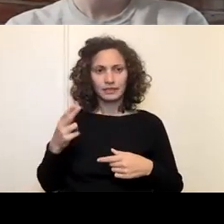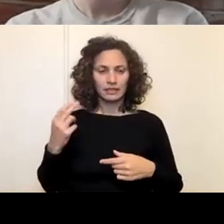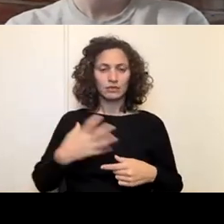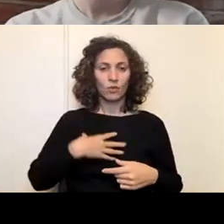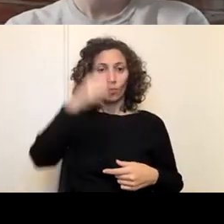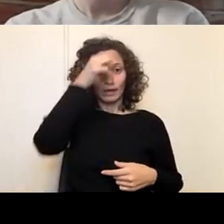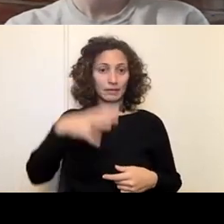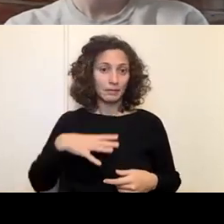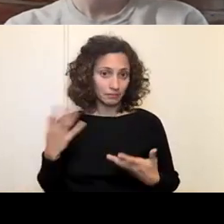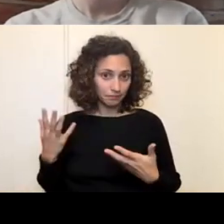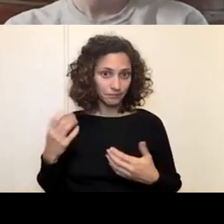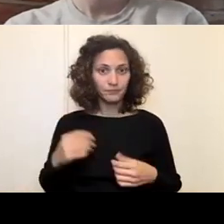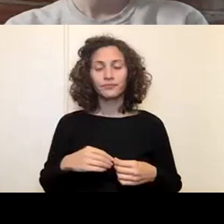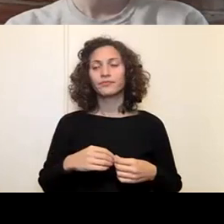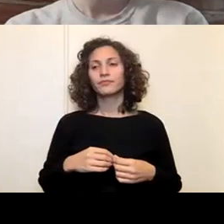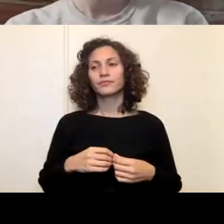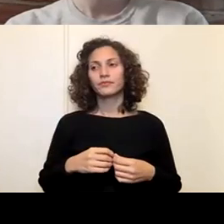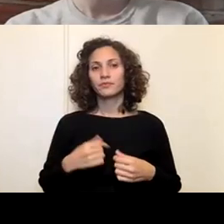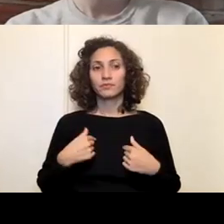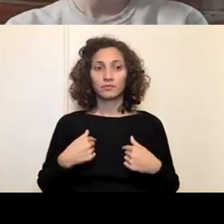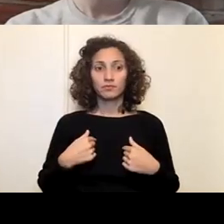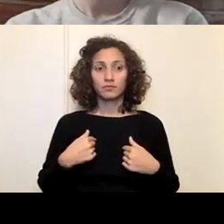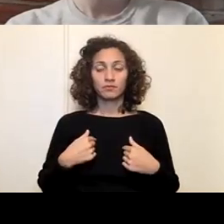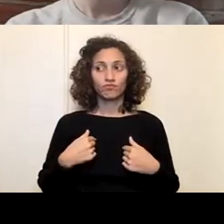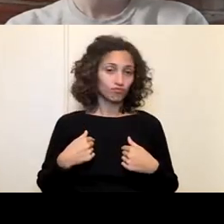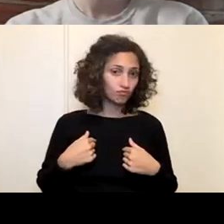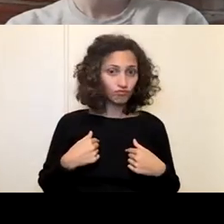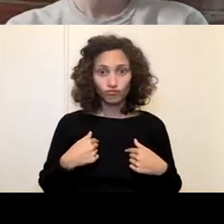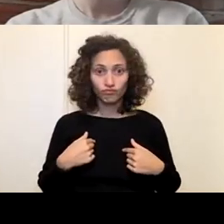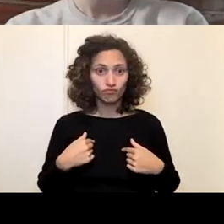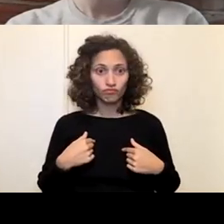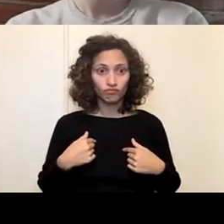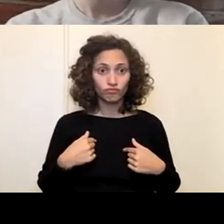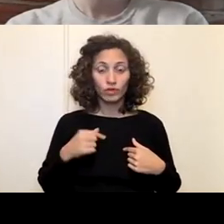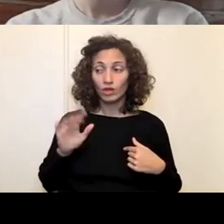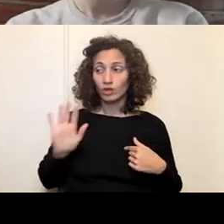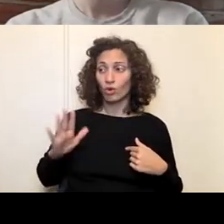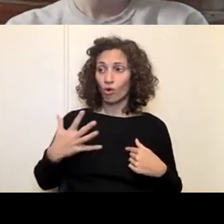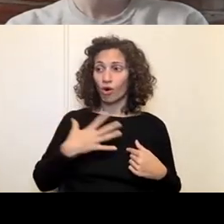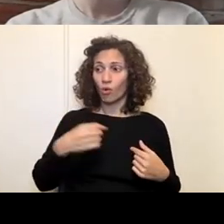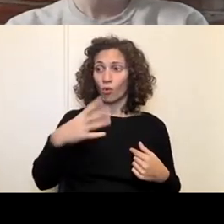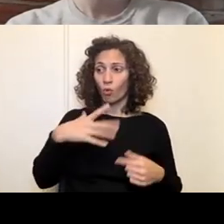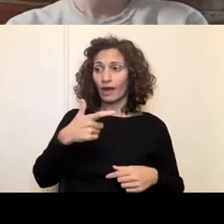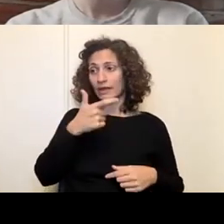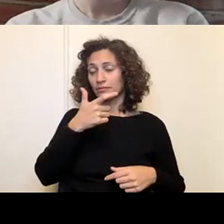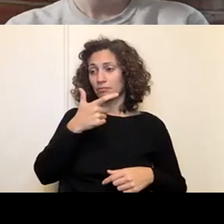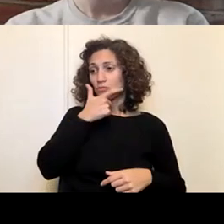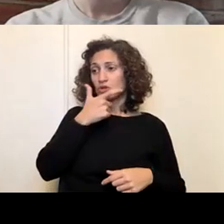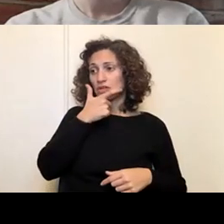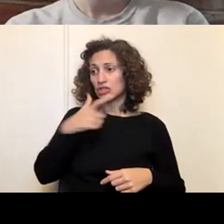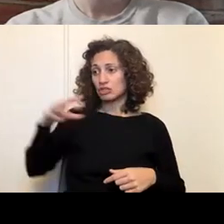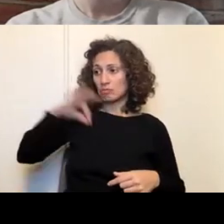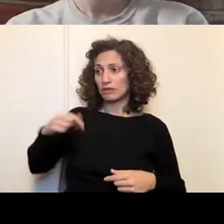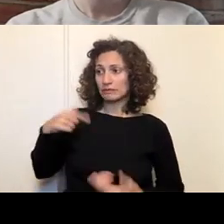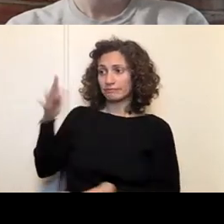male. And I was like, look, I got to use your white British privilege, basically, because they'll listen to you where